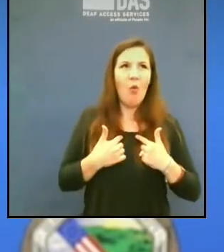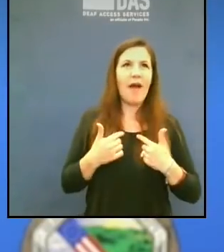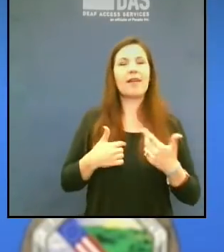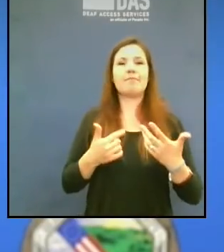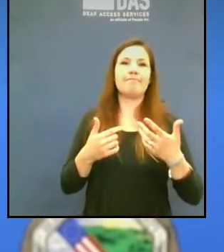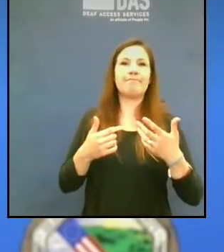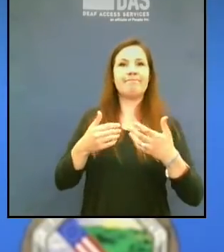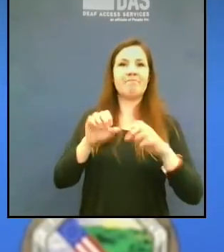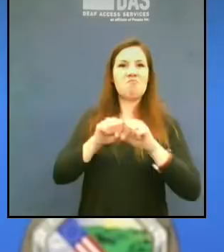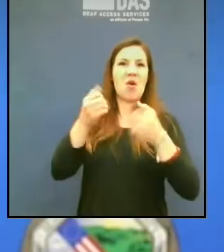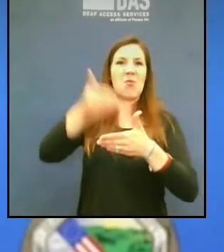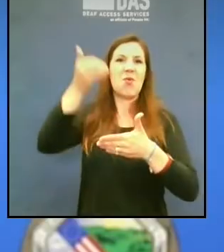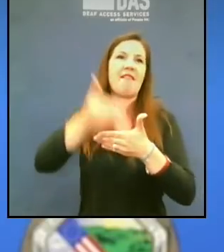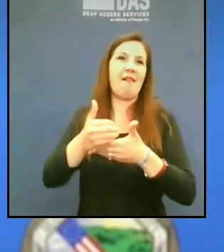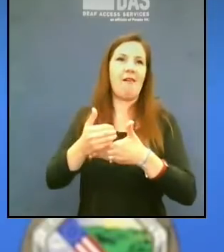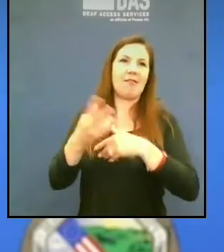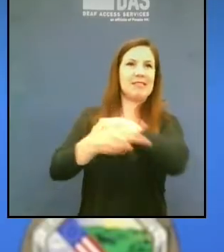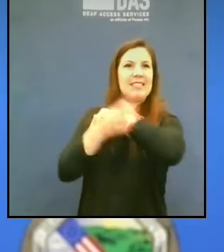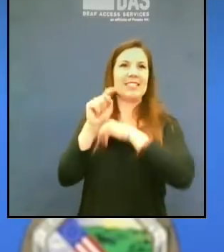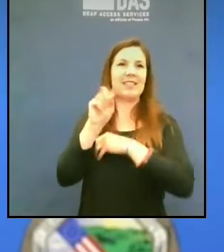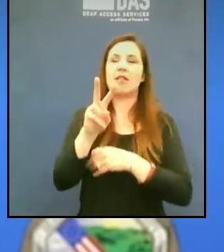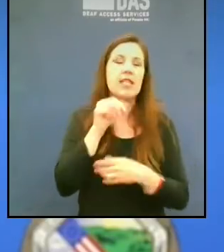flat screen TV. It's not worth it.